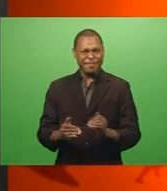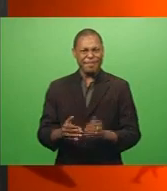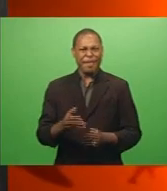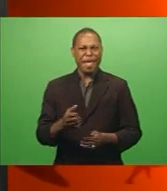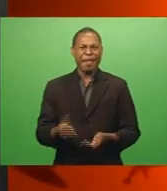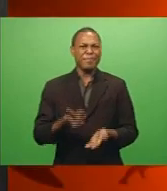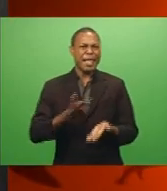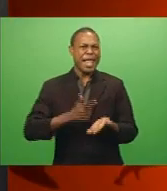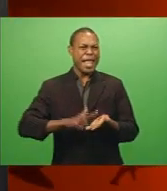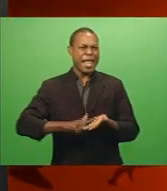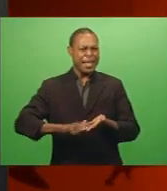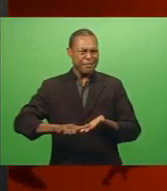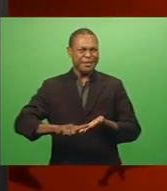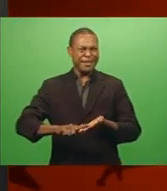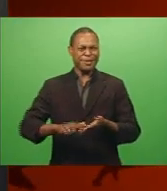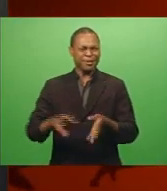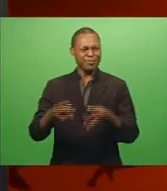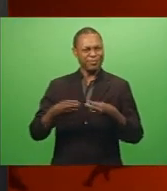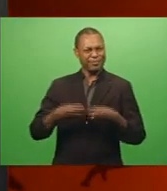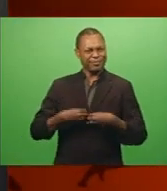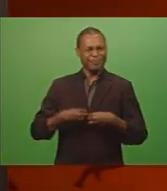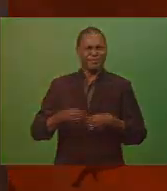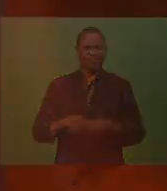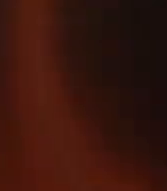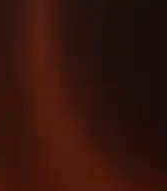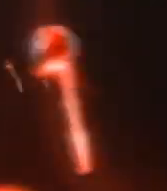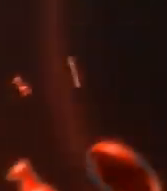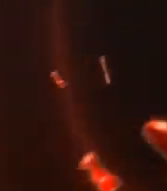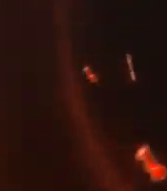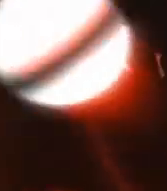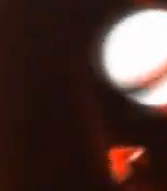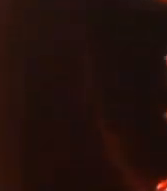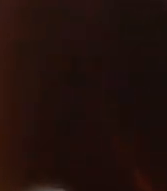up for grabs. Find out more after the break.